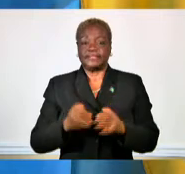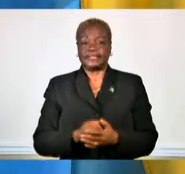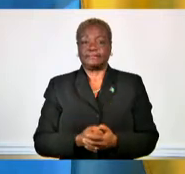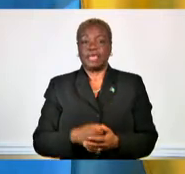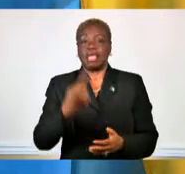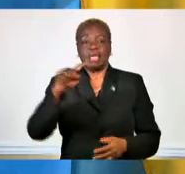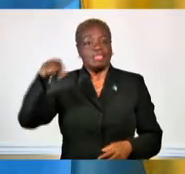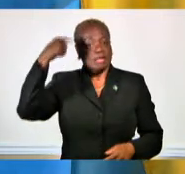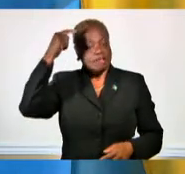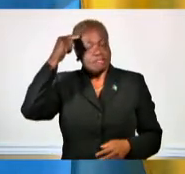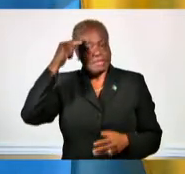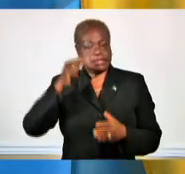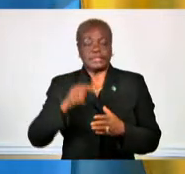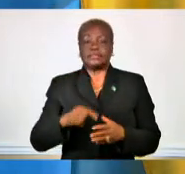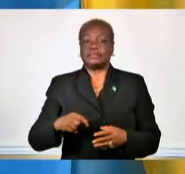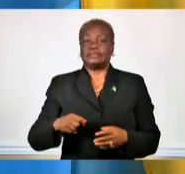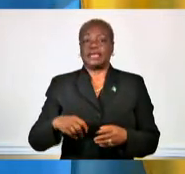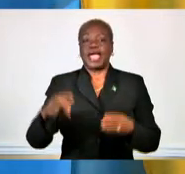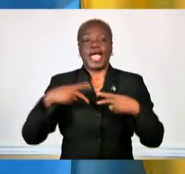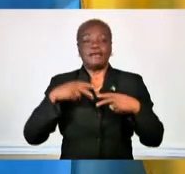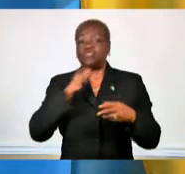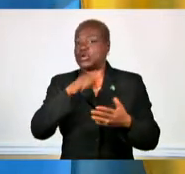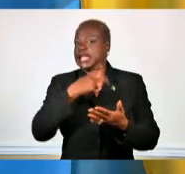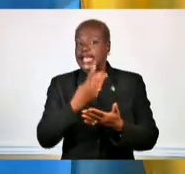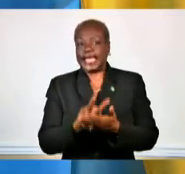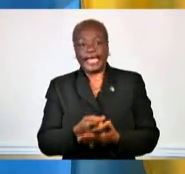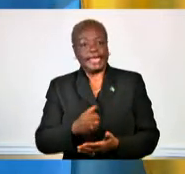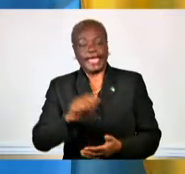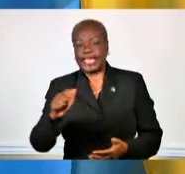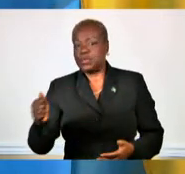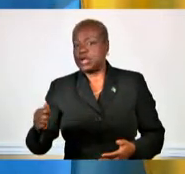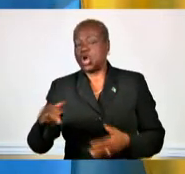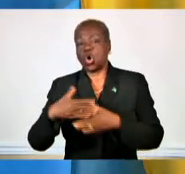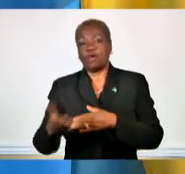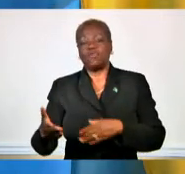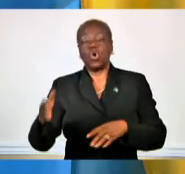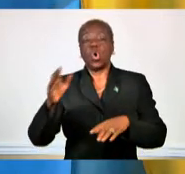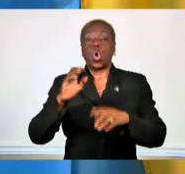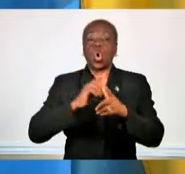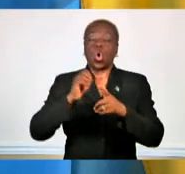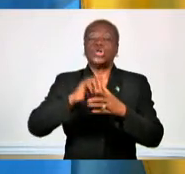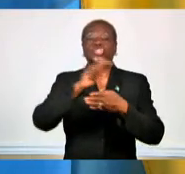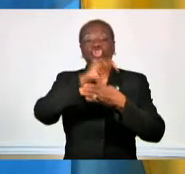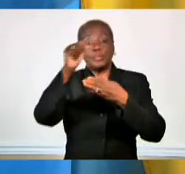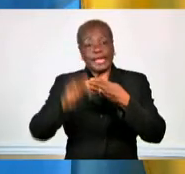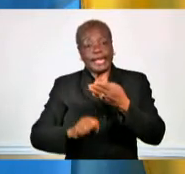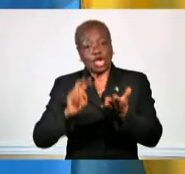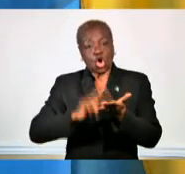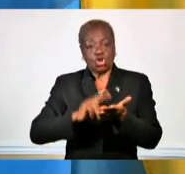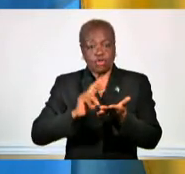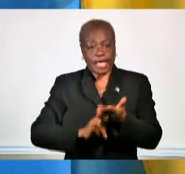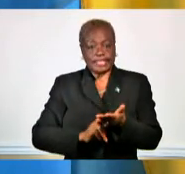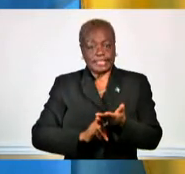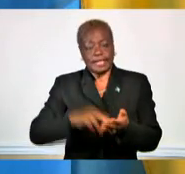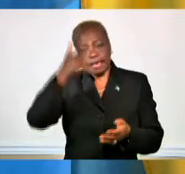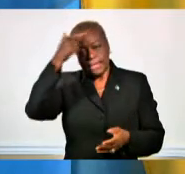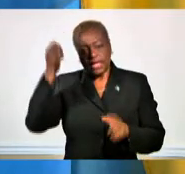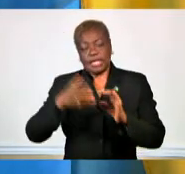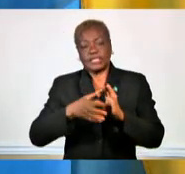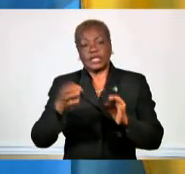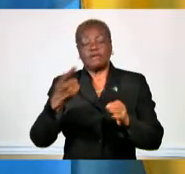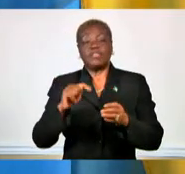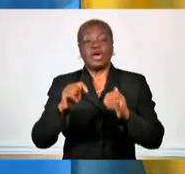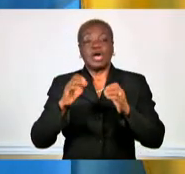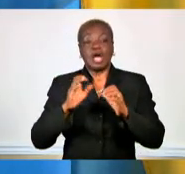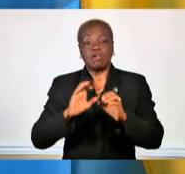government has not laid anyone off or terminated contracts because of the current